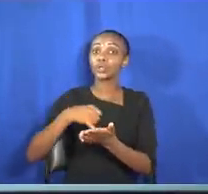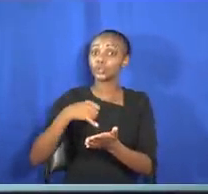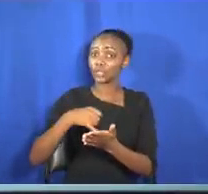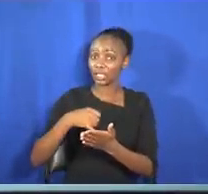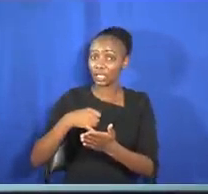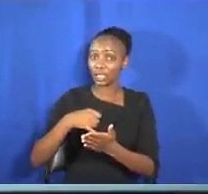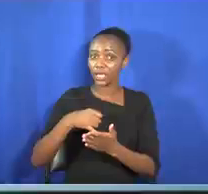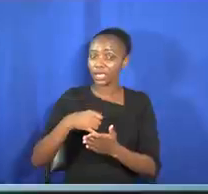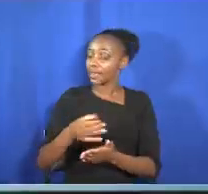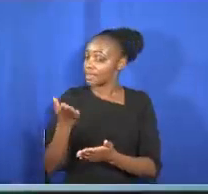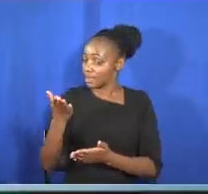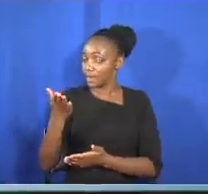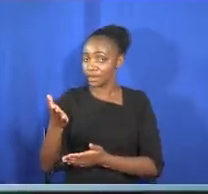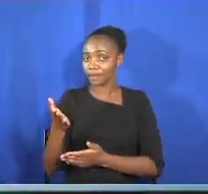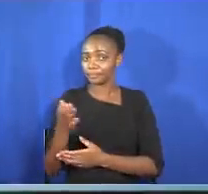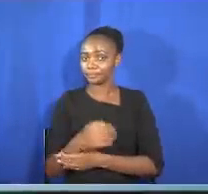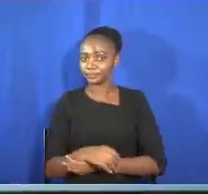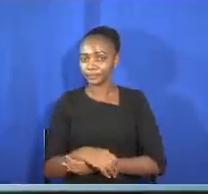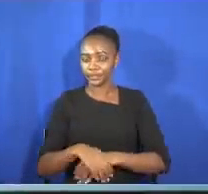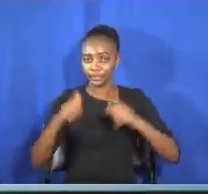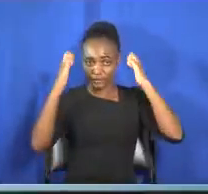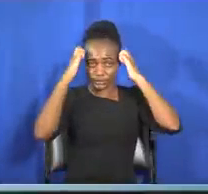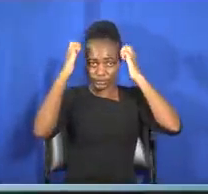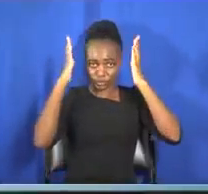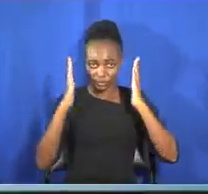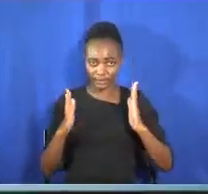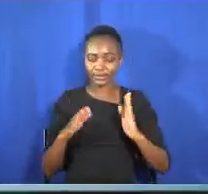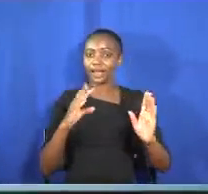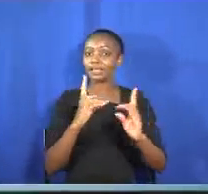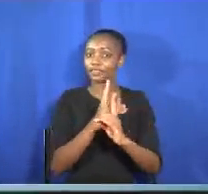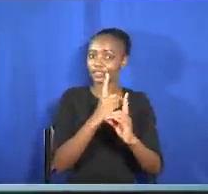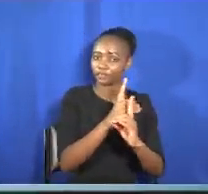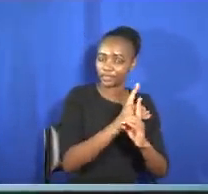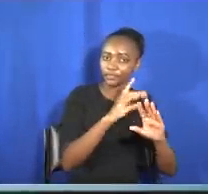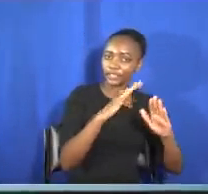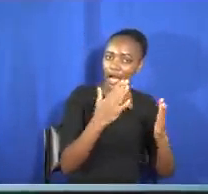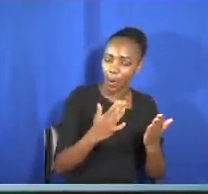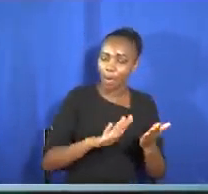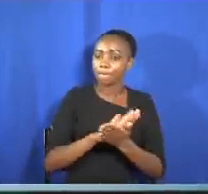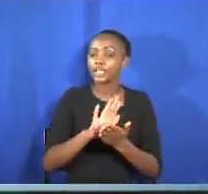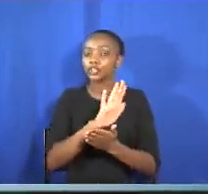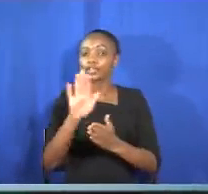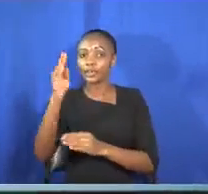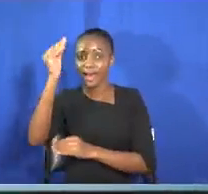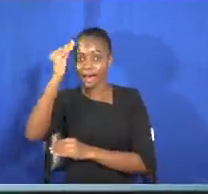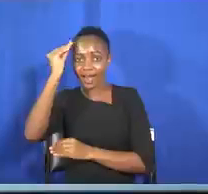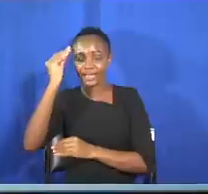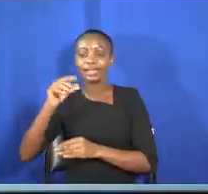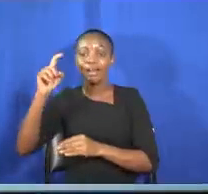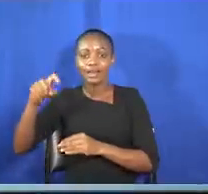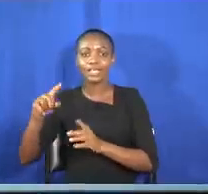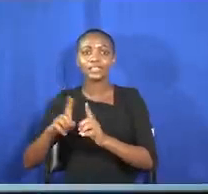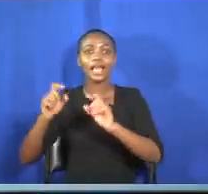inclusion. We are saying here the learners are different in terms of their learning needs